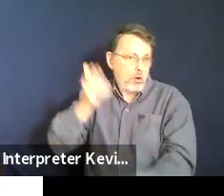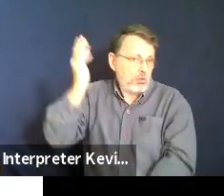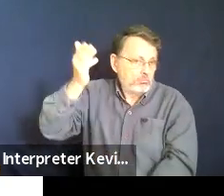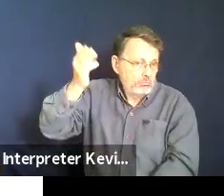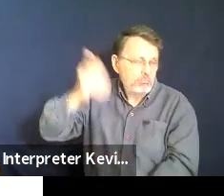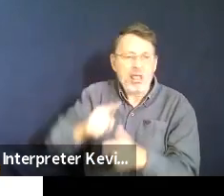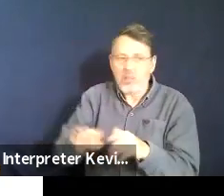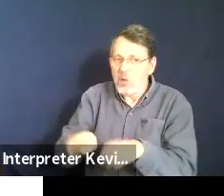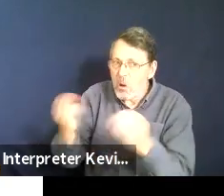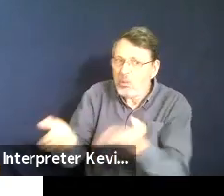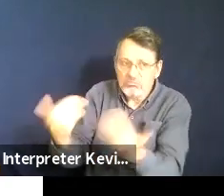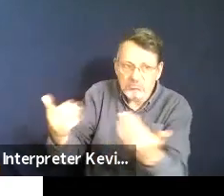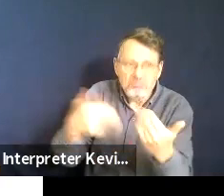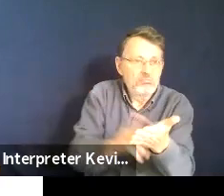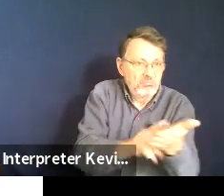registration.